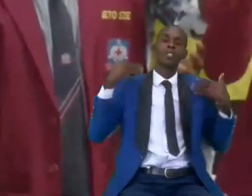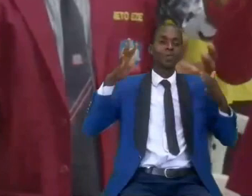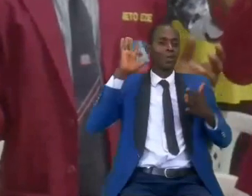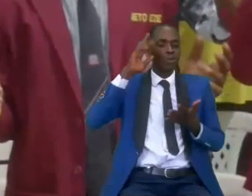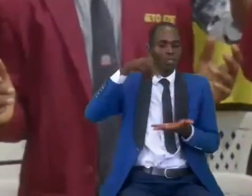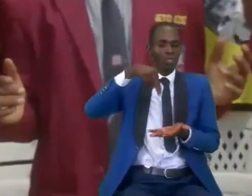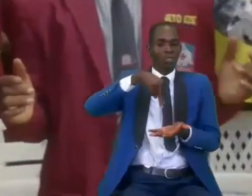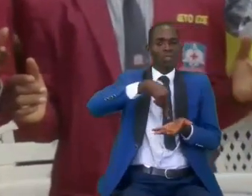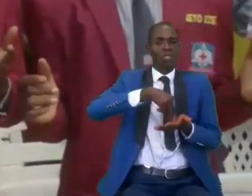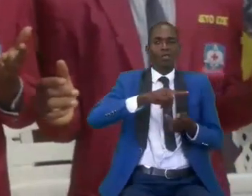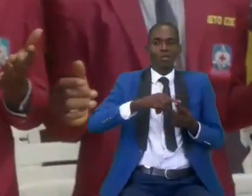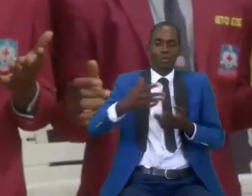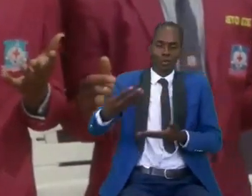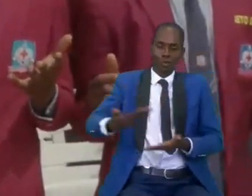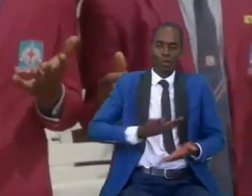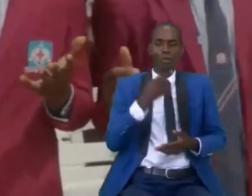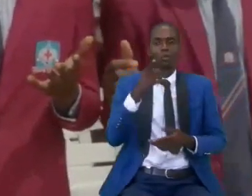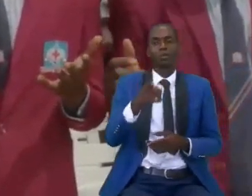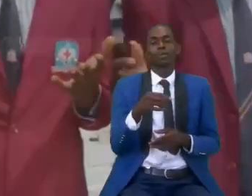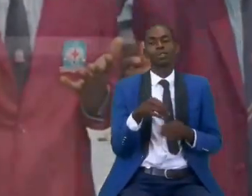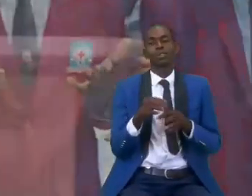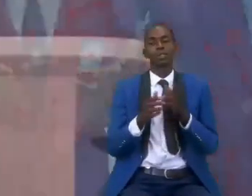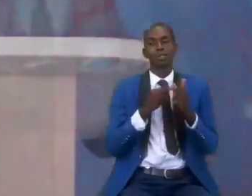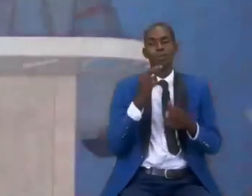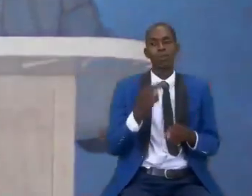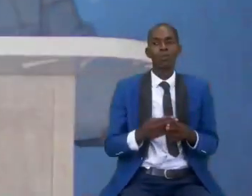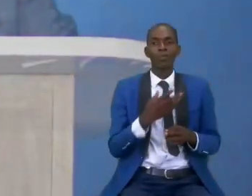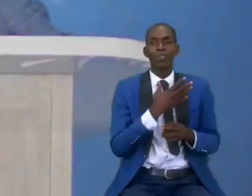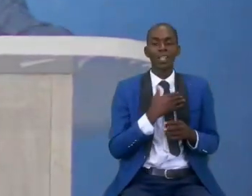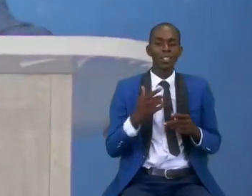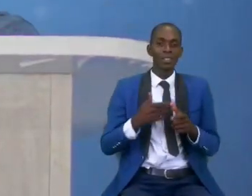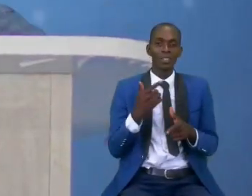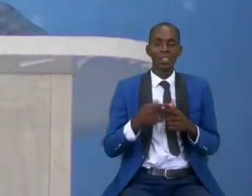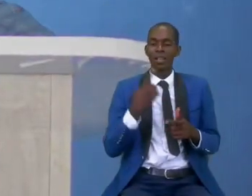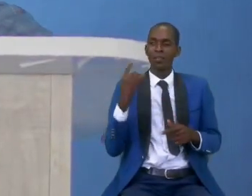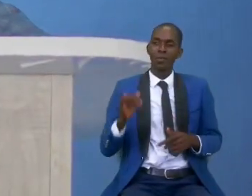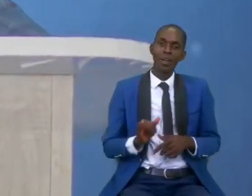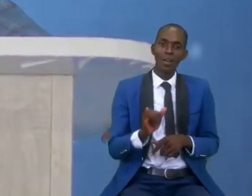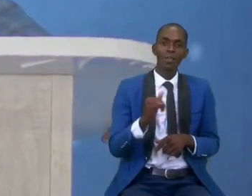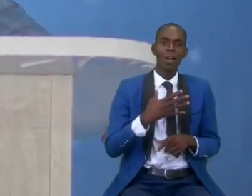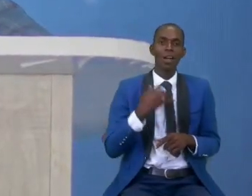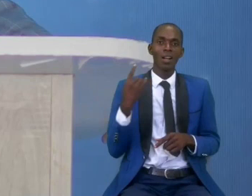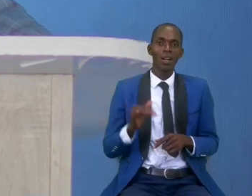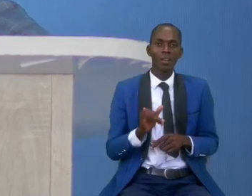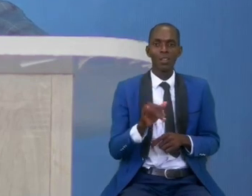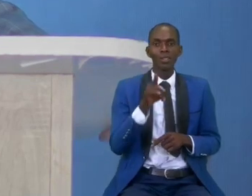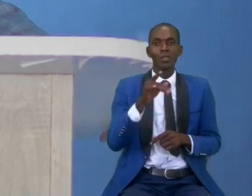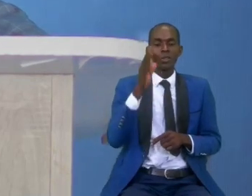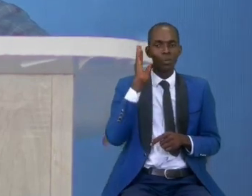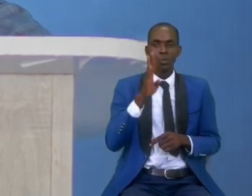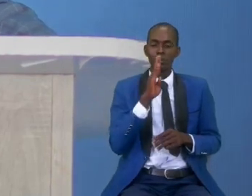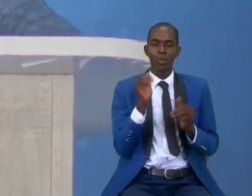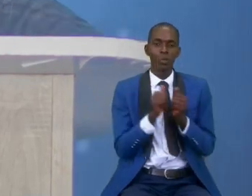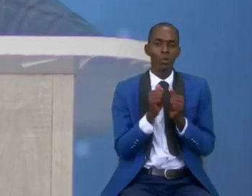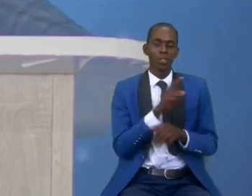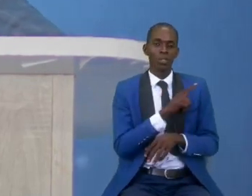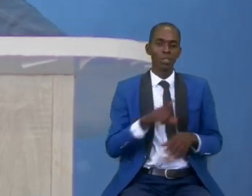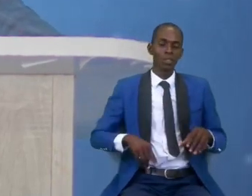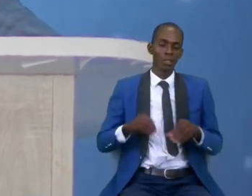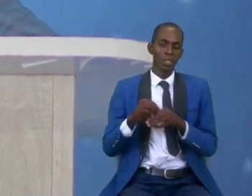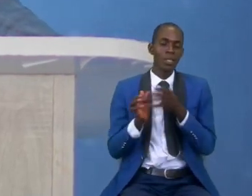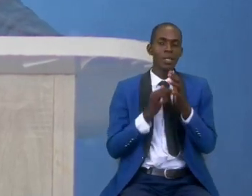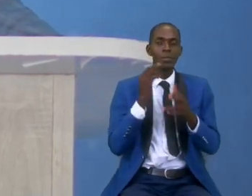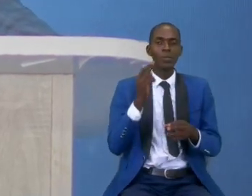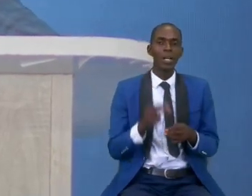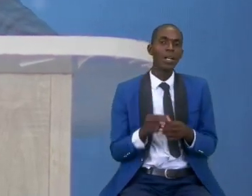then forever and ever, you'll be with the Lord in Jesus' name. Father, we thank you